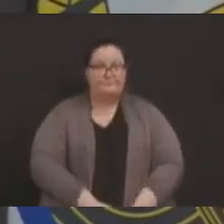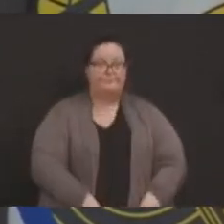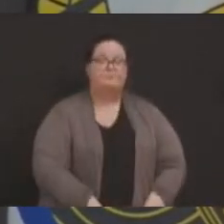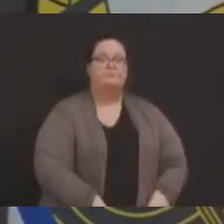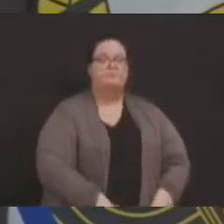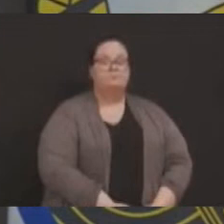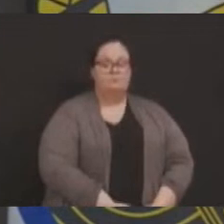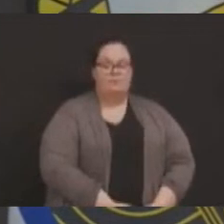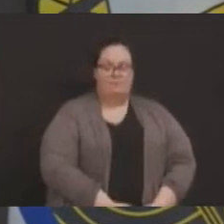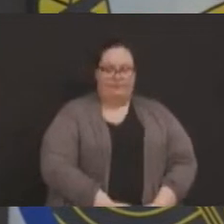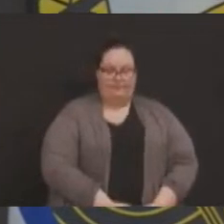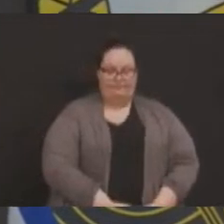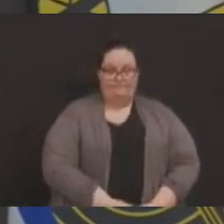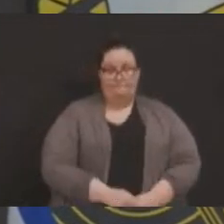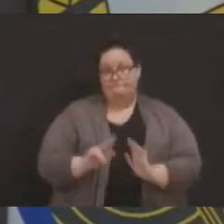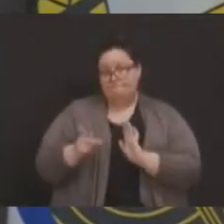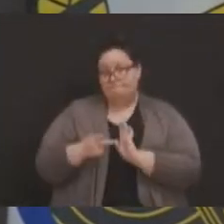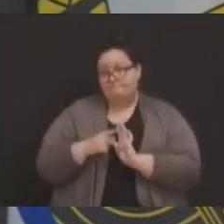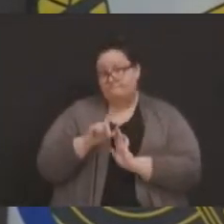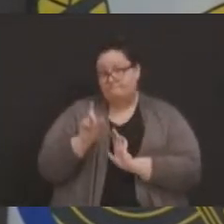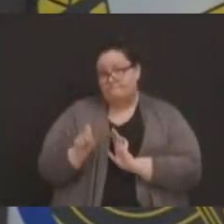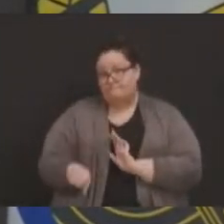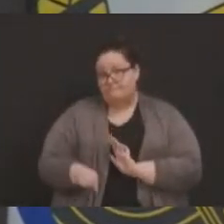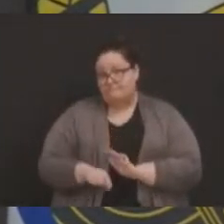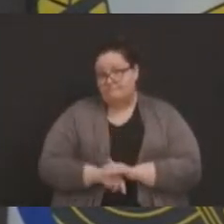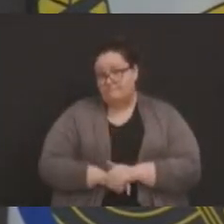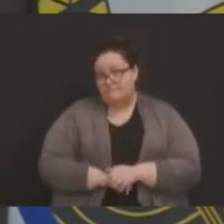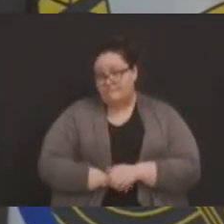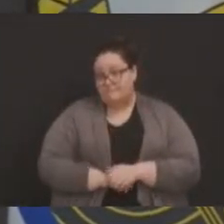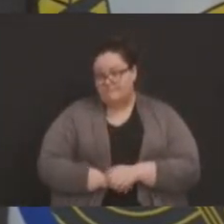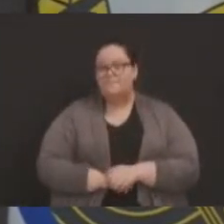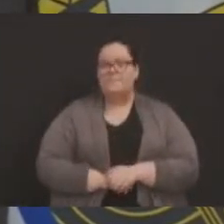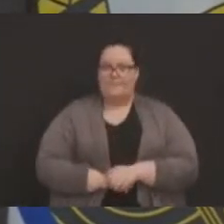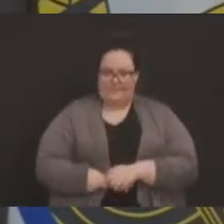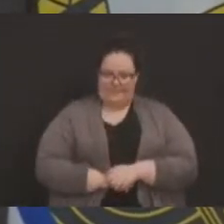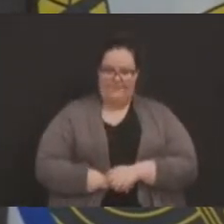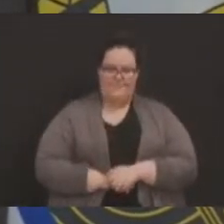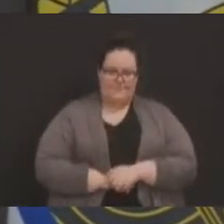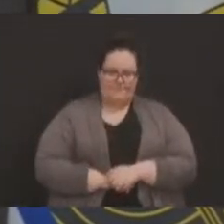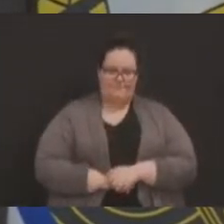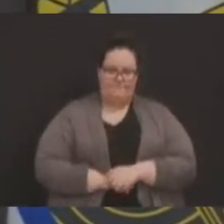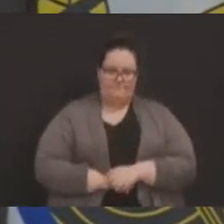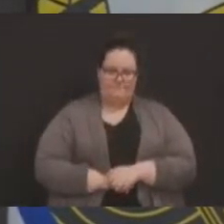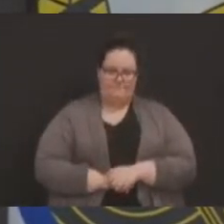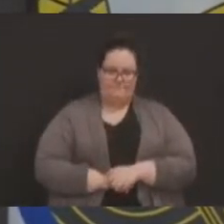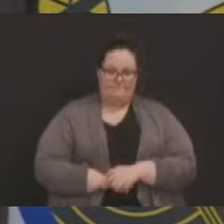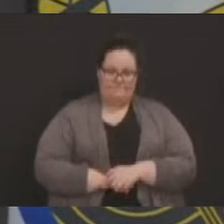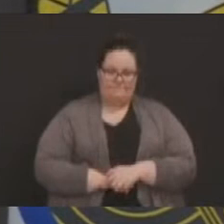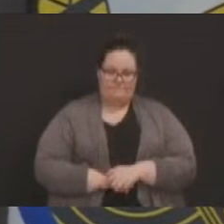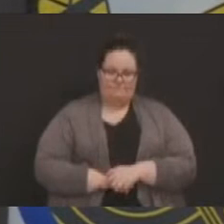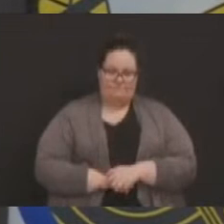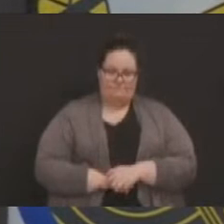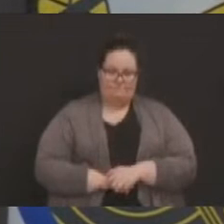Parkland St. John have all received their first vaccination dose, with the exception of Lily Court and Portland